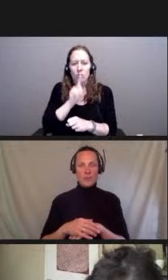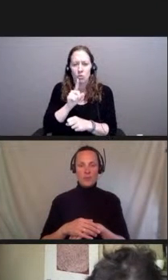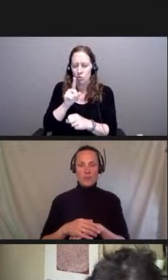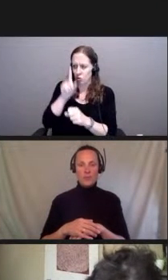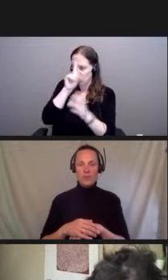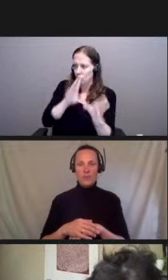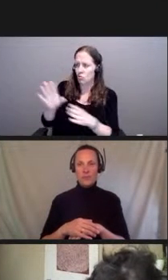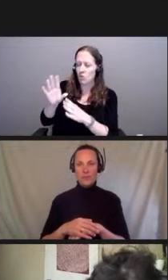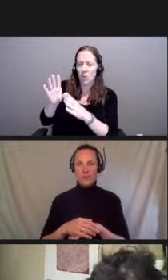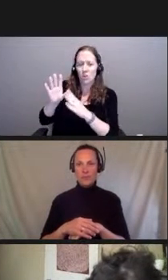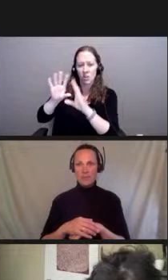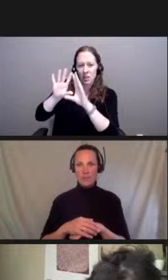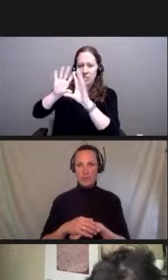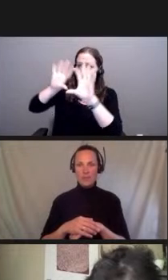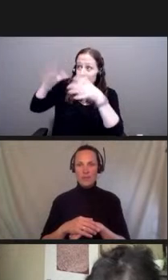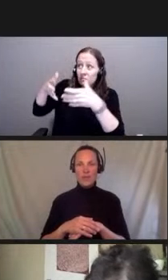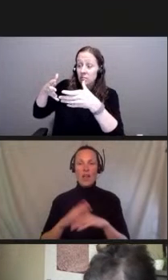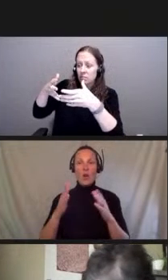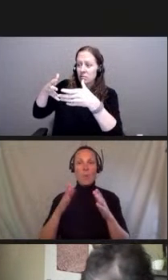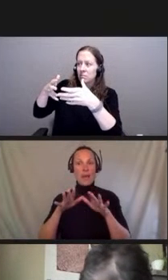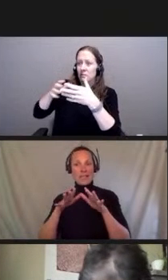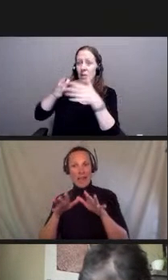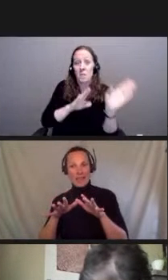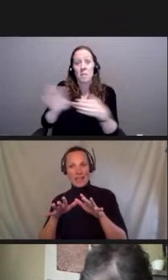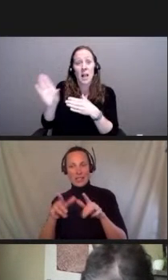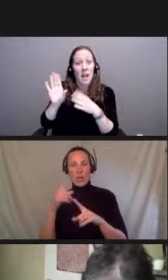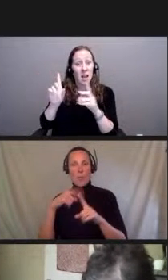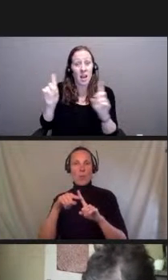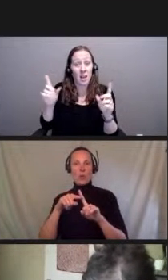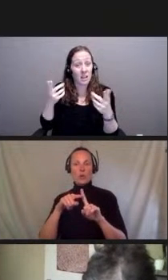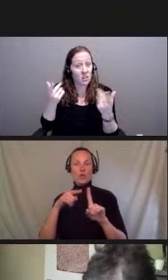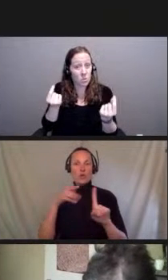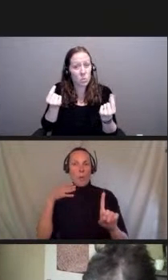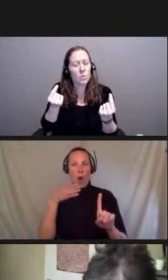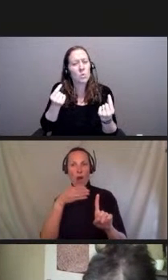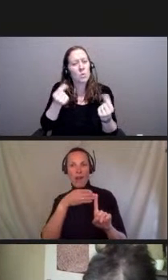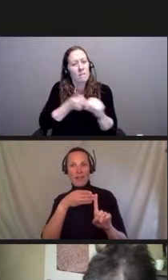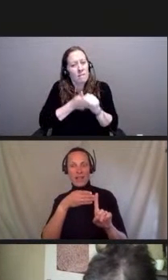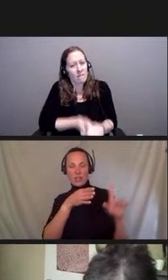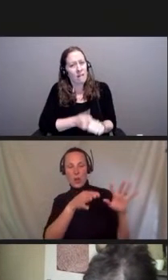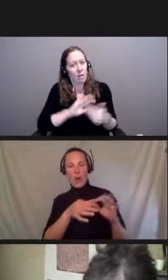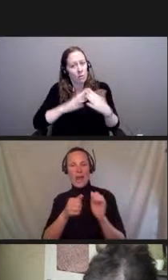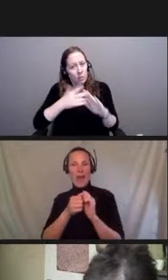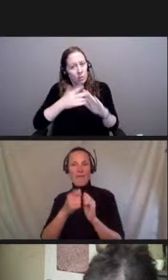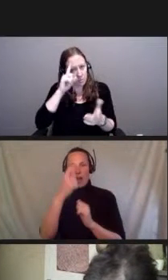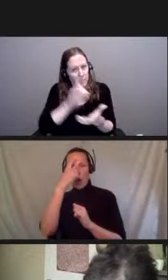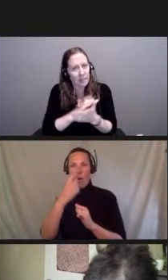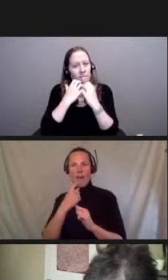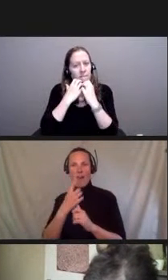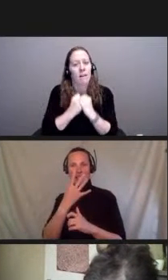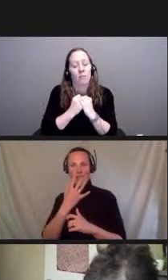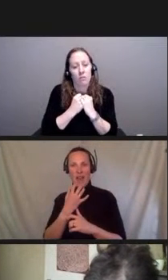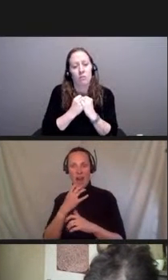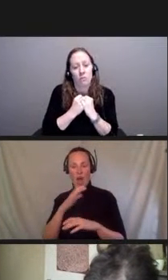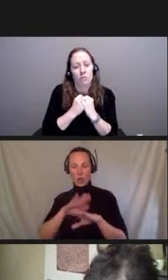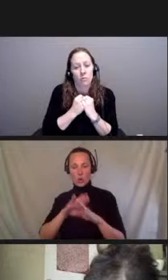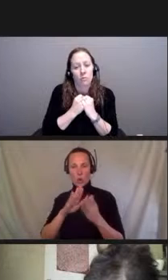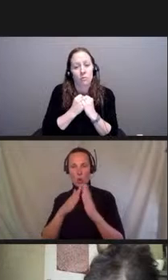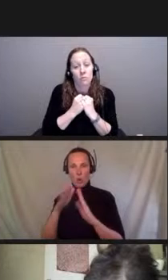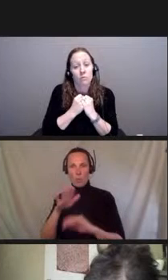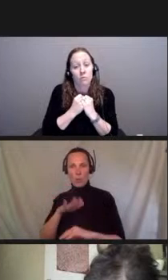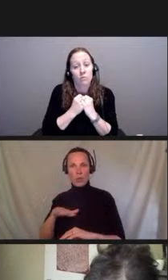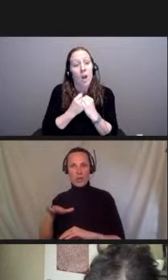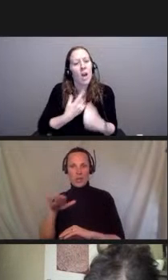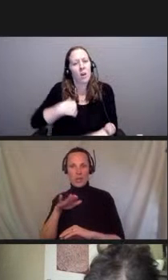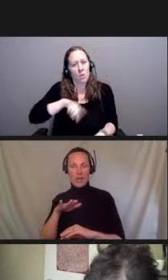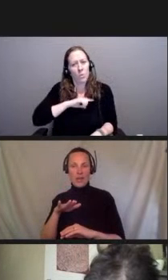and the direction for the plan would be reflective of community beliefs and values, and thus honoring a commitment that we made to